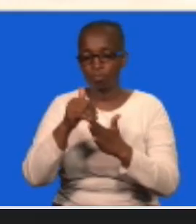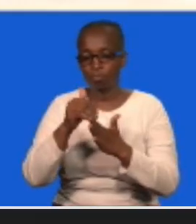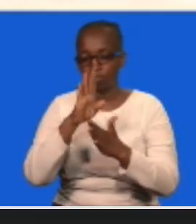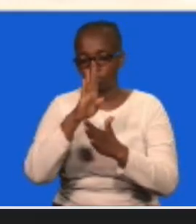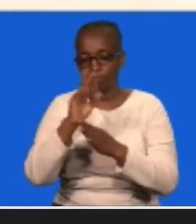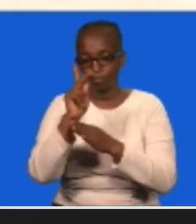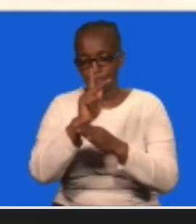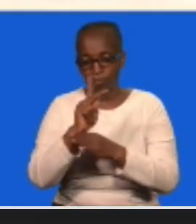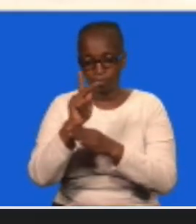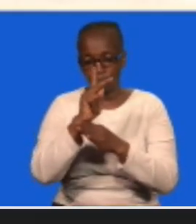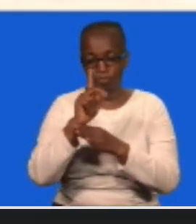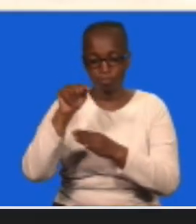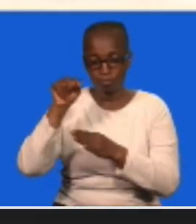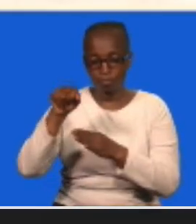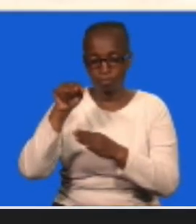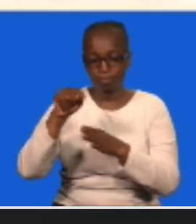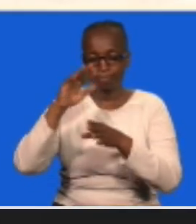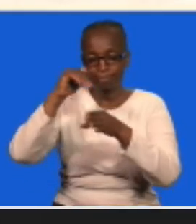investment.